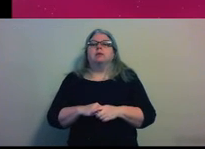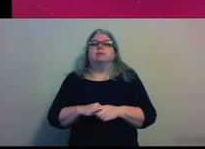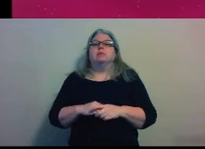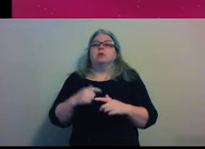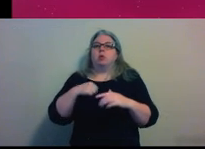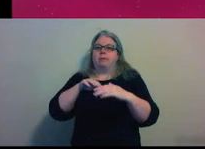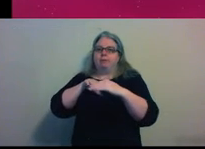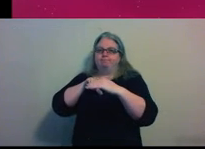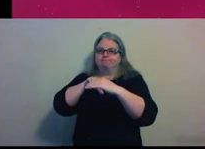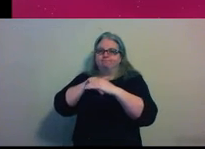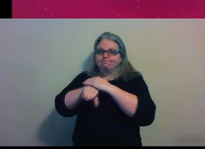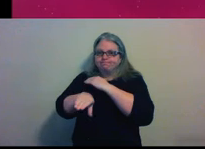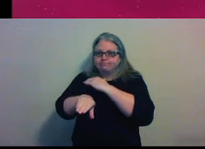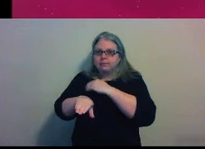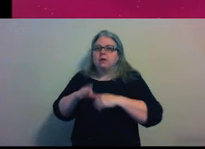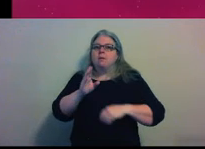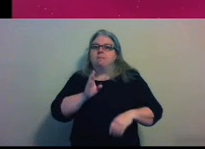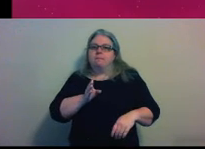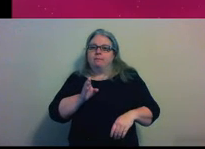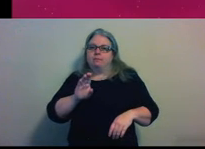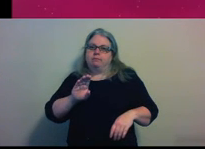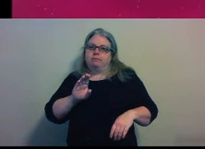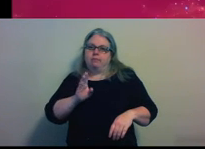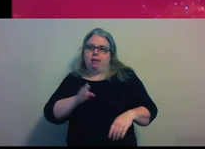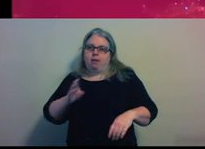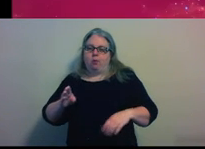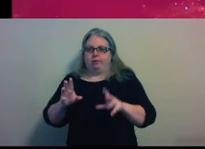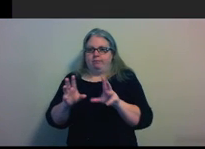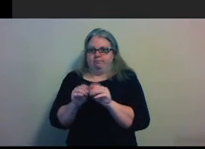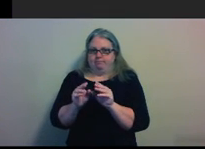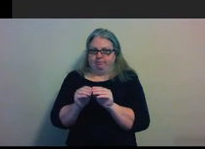in to one of those Blackboard sessions.